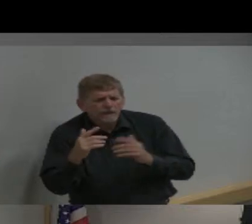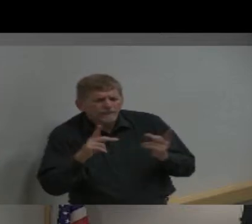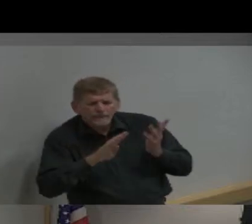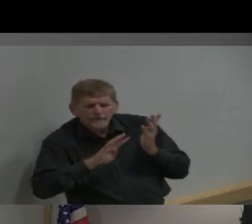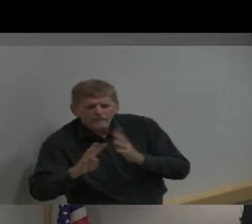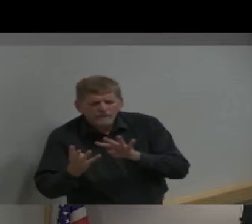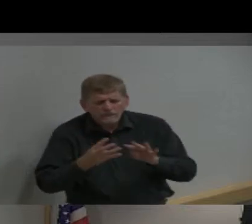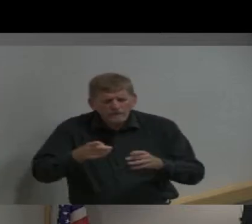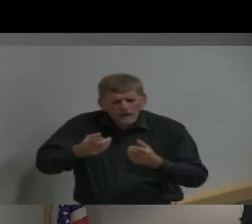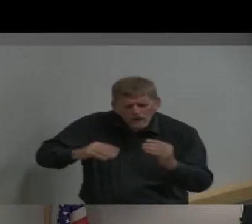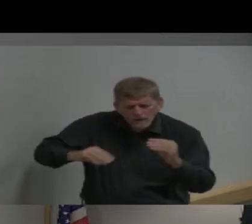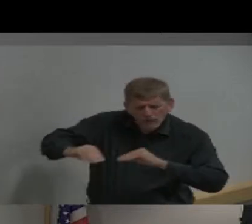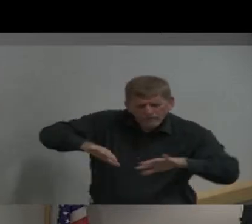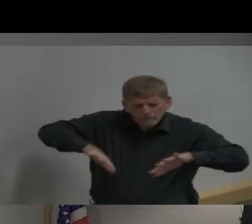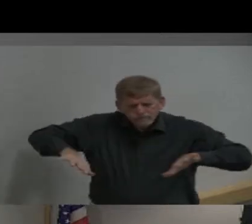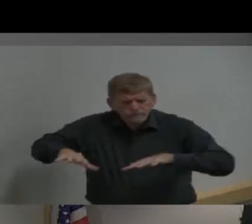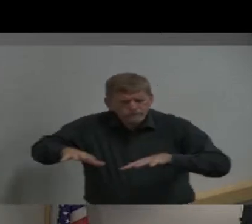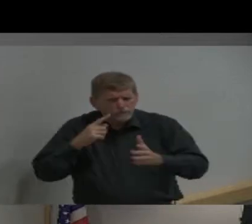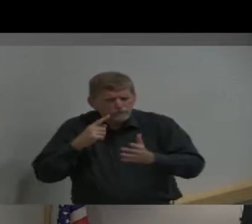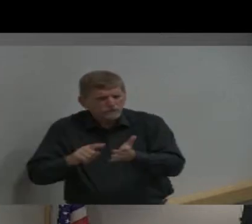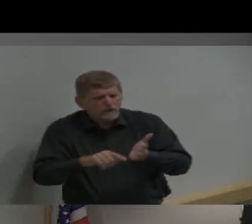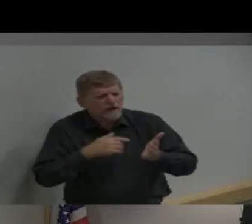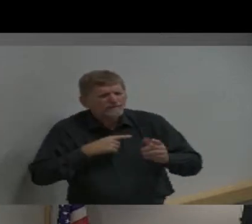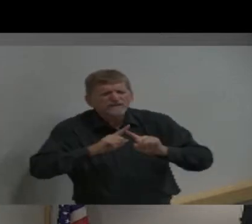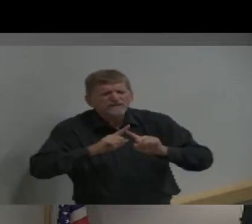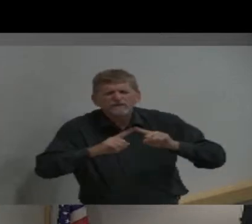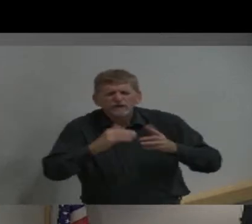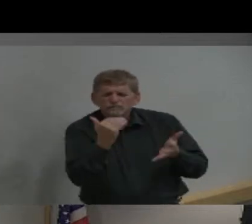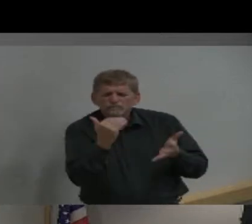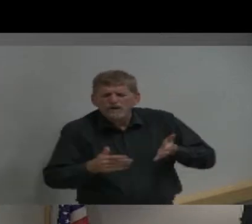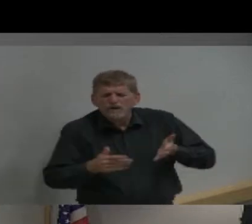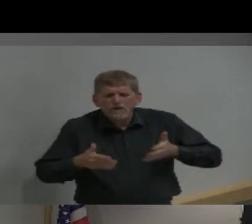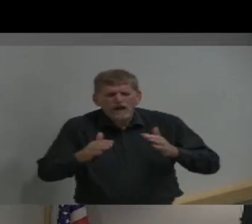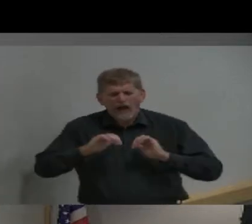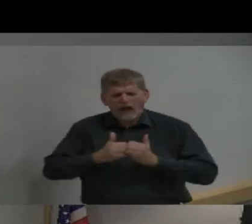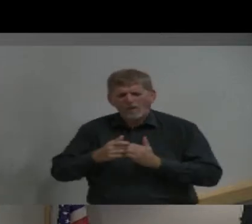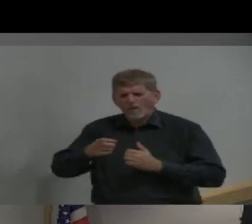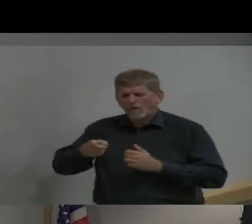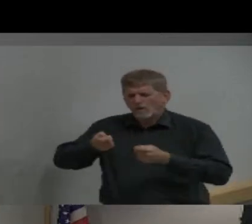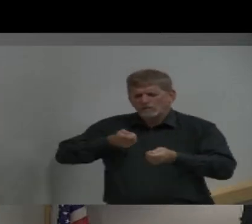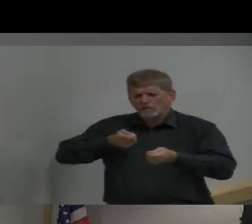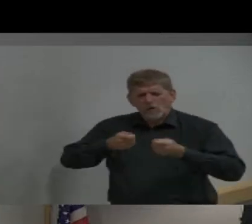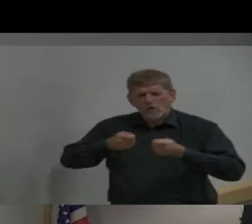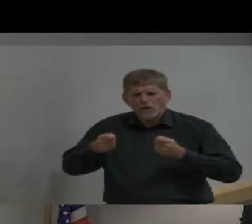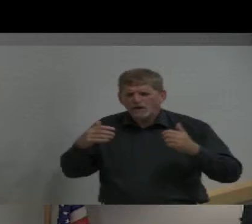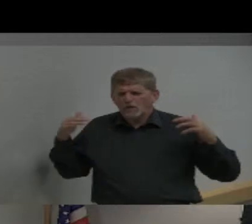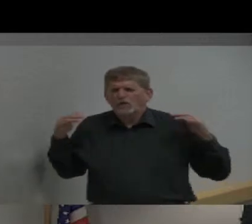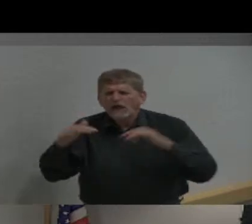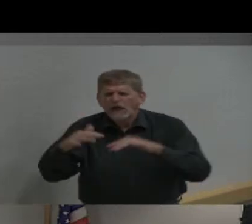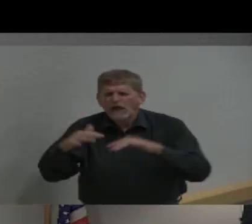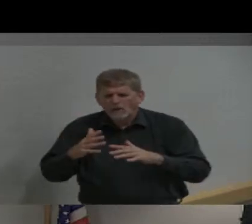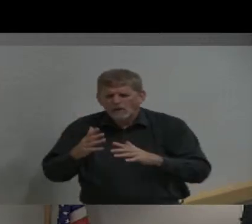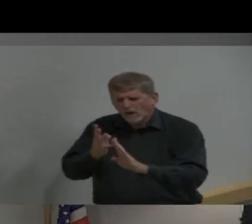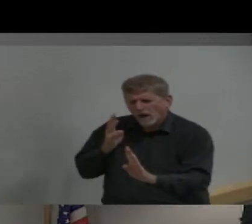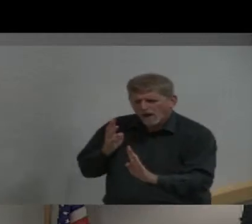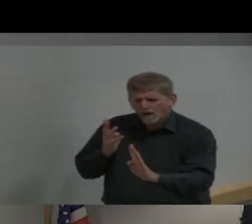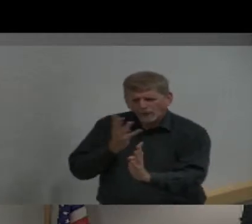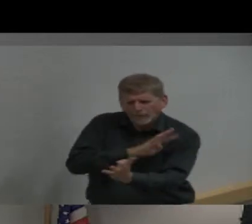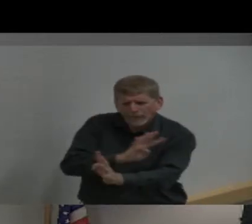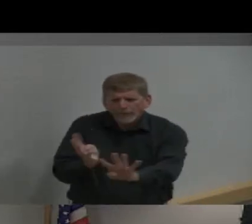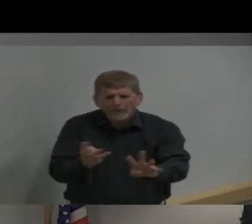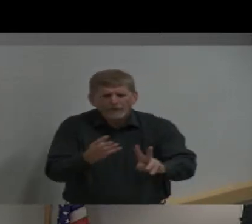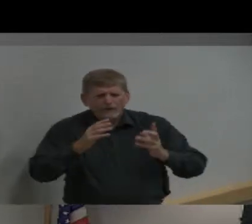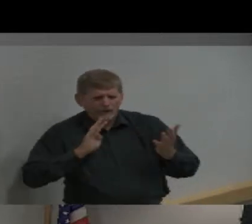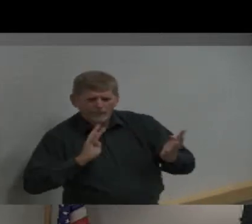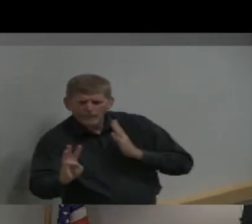discuss ways to manage crowds, lines, outdoor crowds and lines, so as to